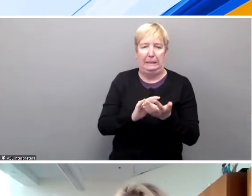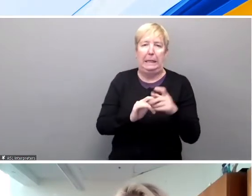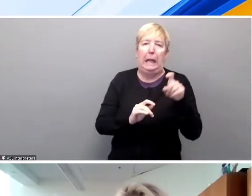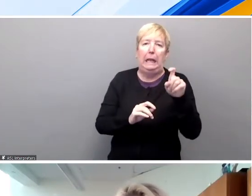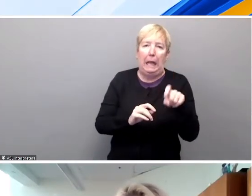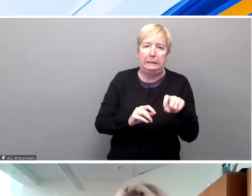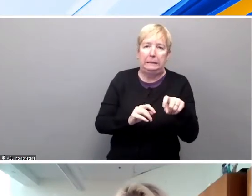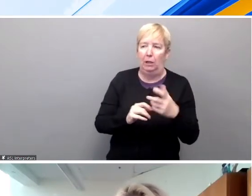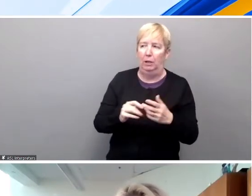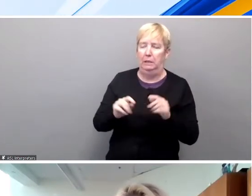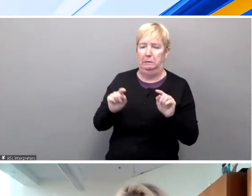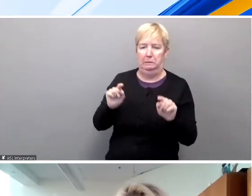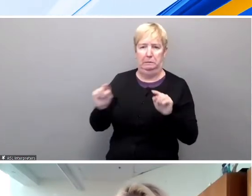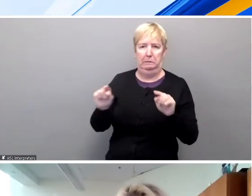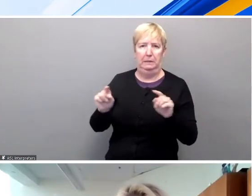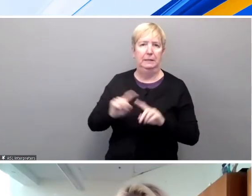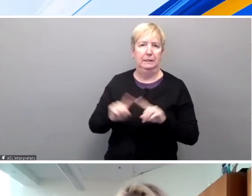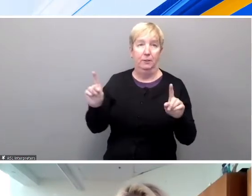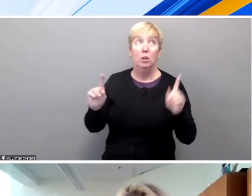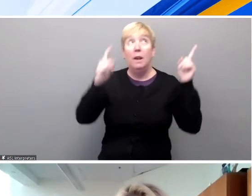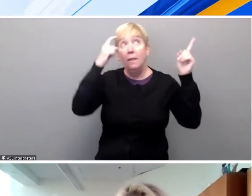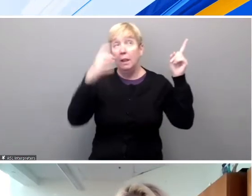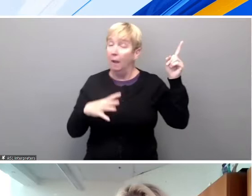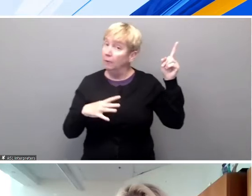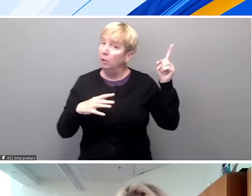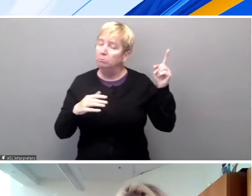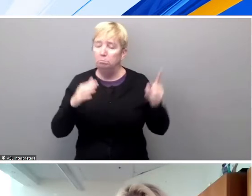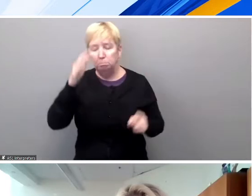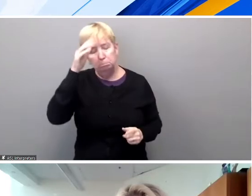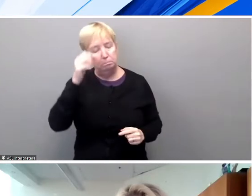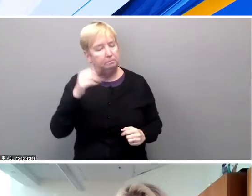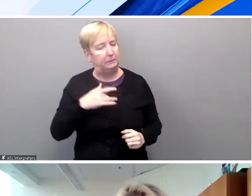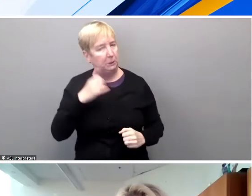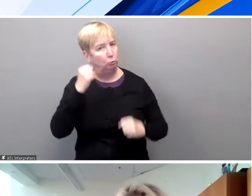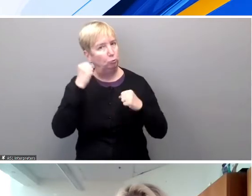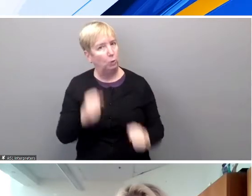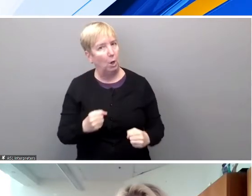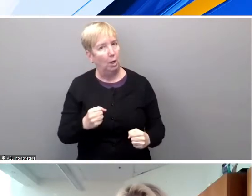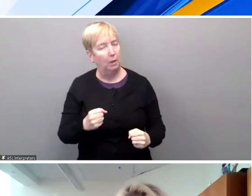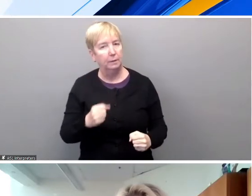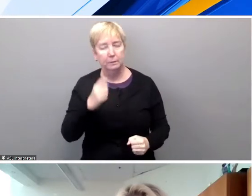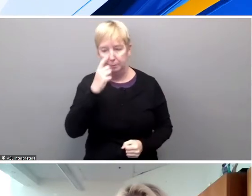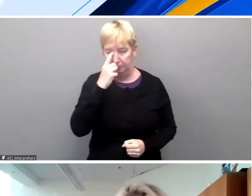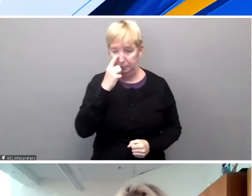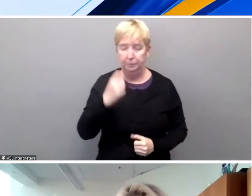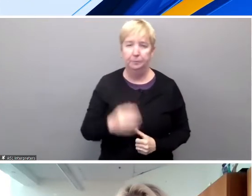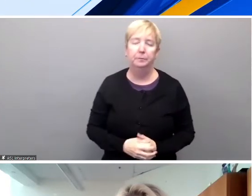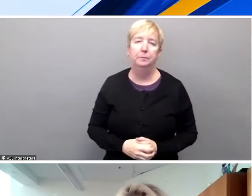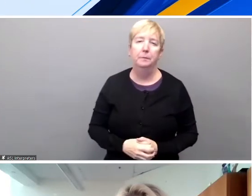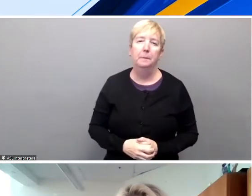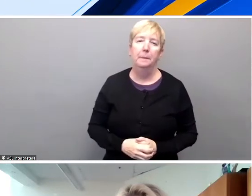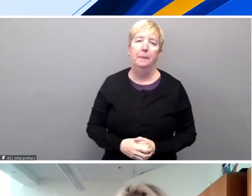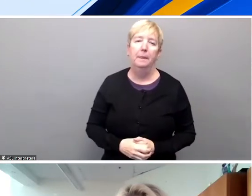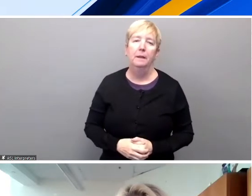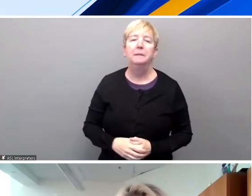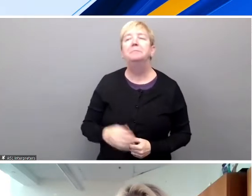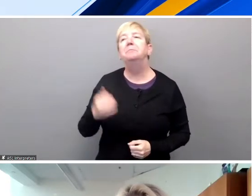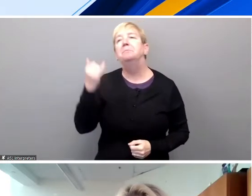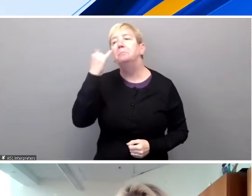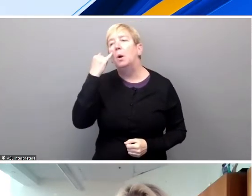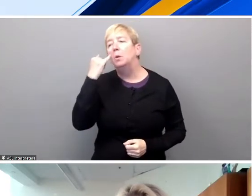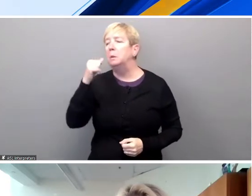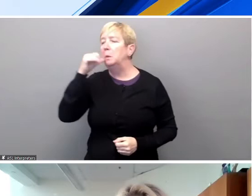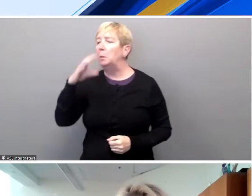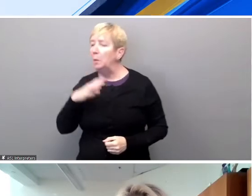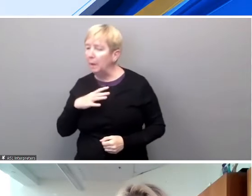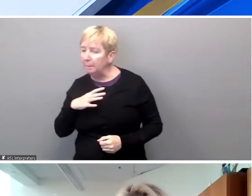procedures. And the governor is really firm about this. She feels like we would have called a woman who has an